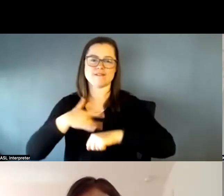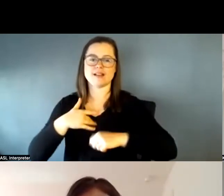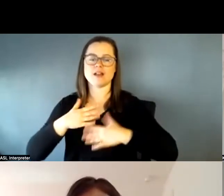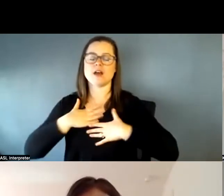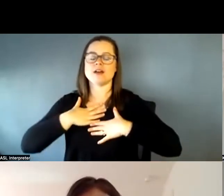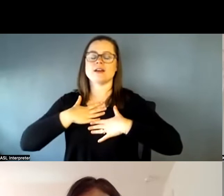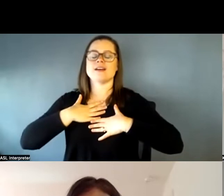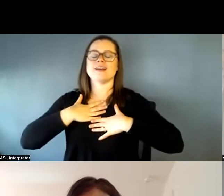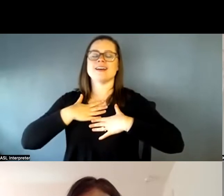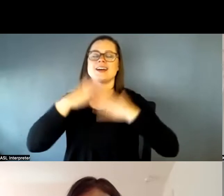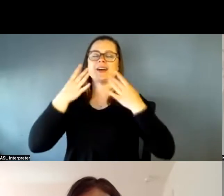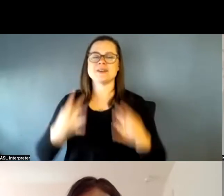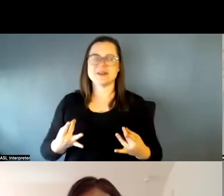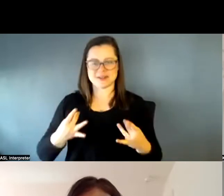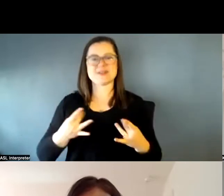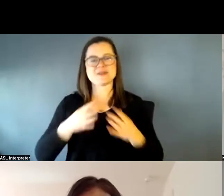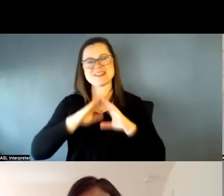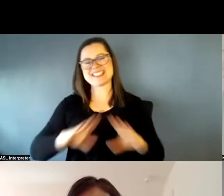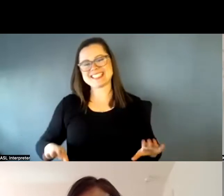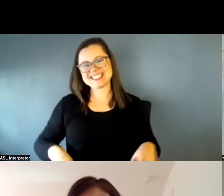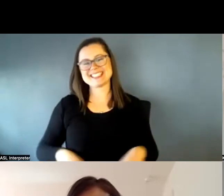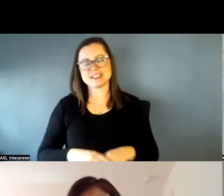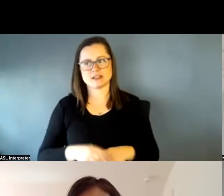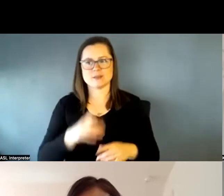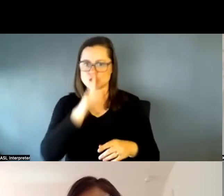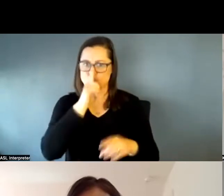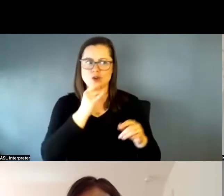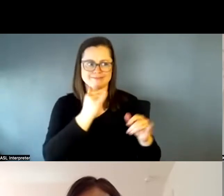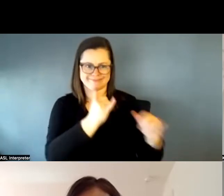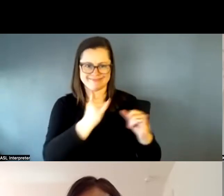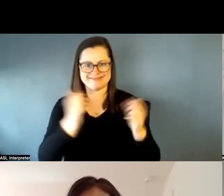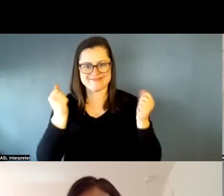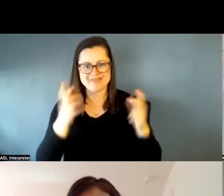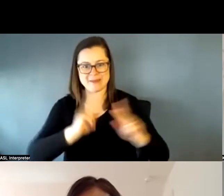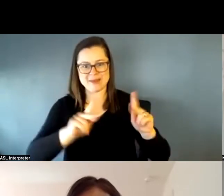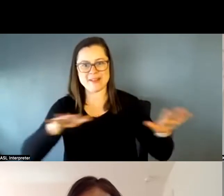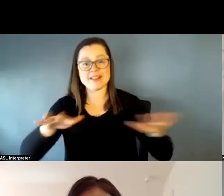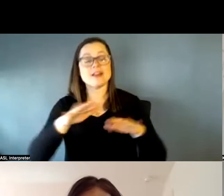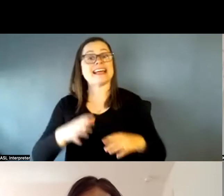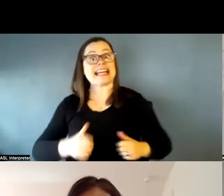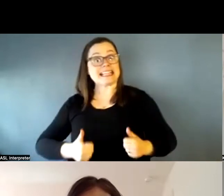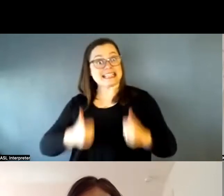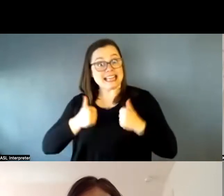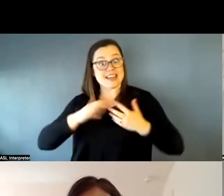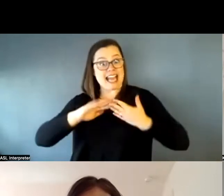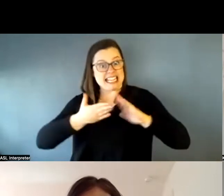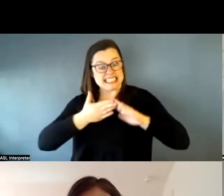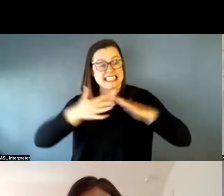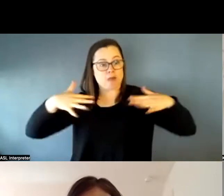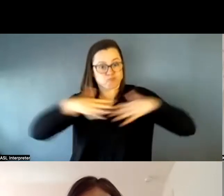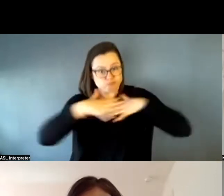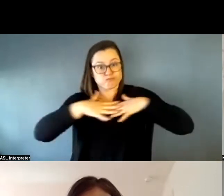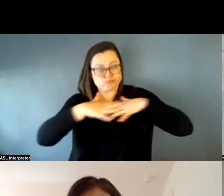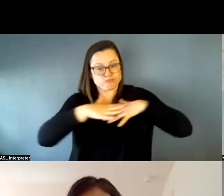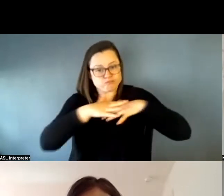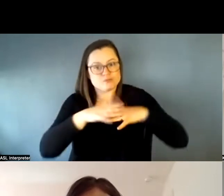do. Yeah. You know, growing up in a busy city, you know, and living in an inner city where you hear, you